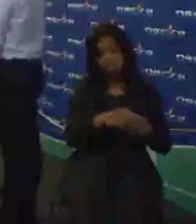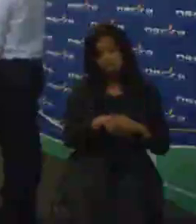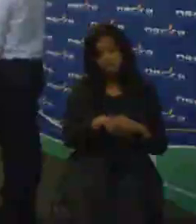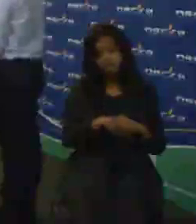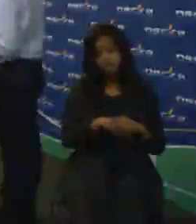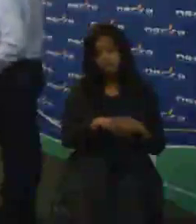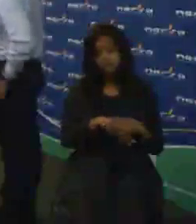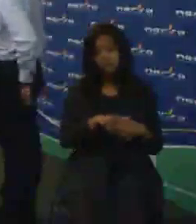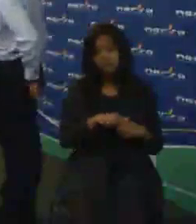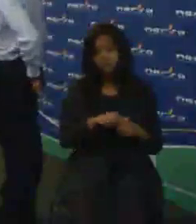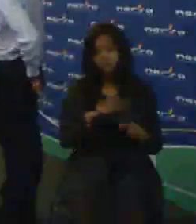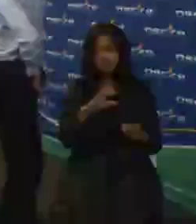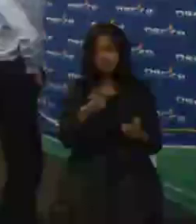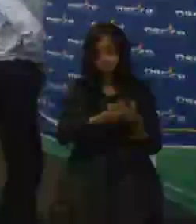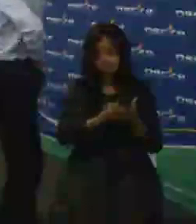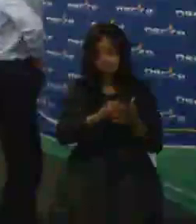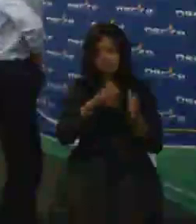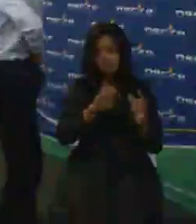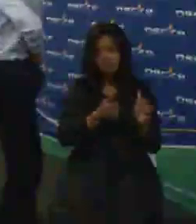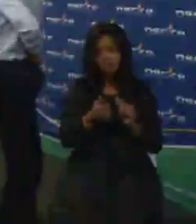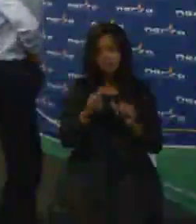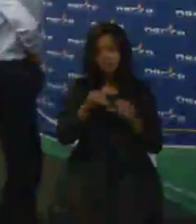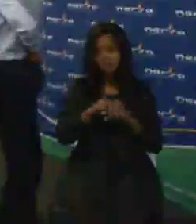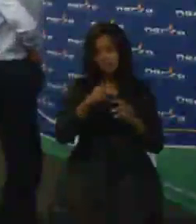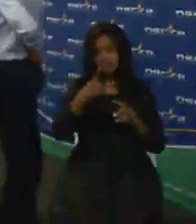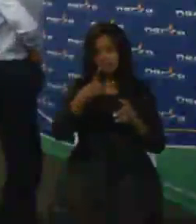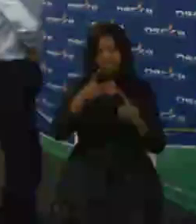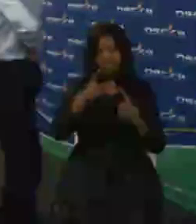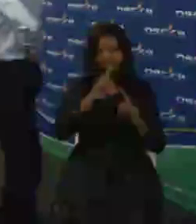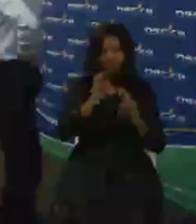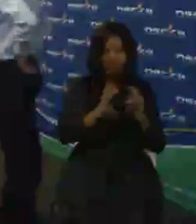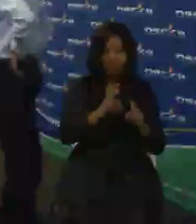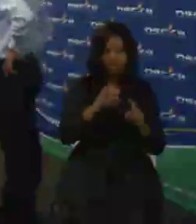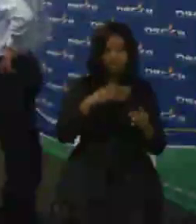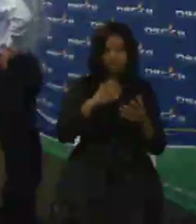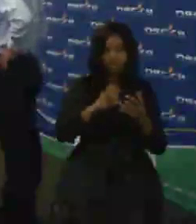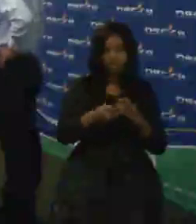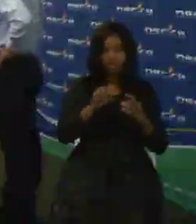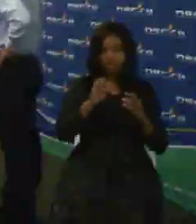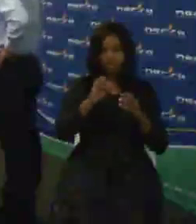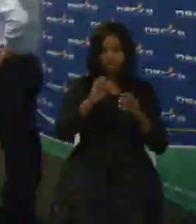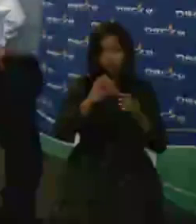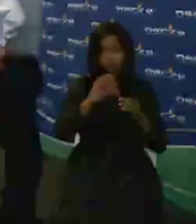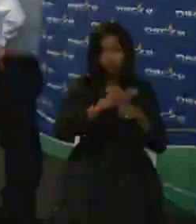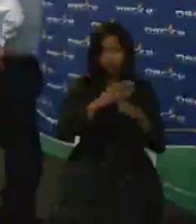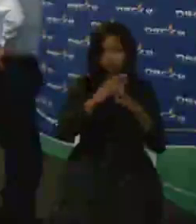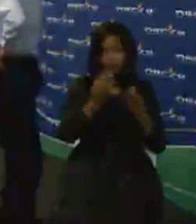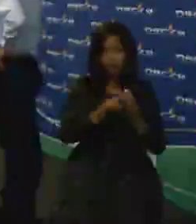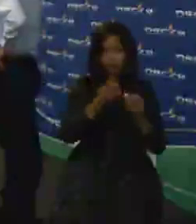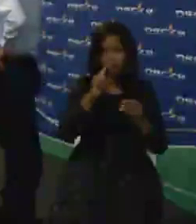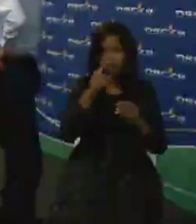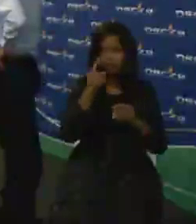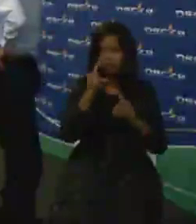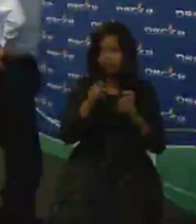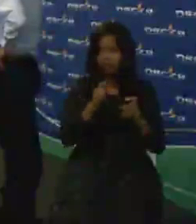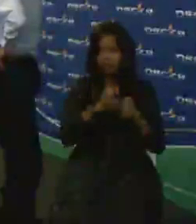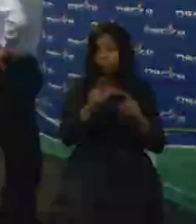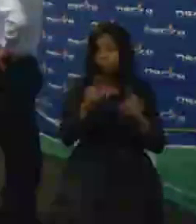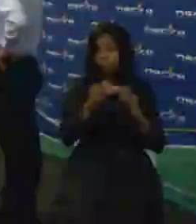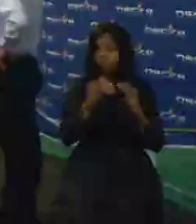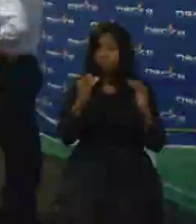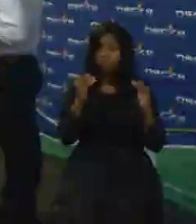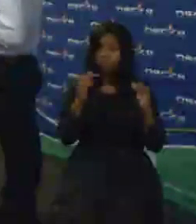All right, I might have to come back on that second question. I'll try and deal with the first one. To be fair,